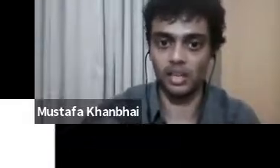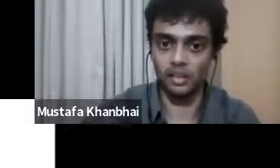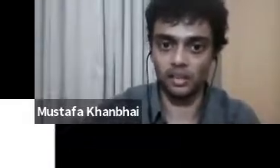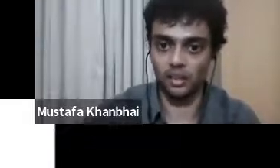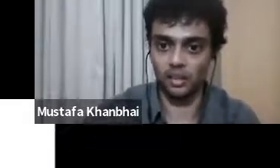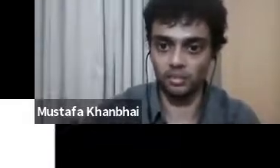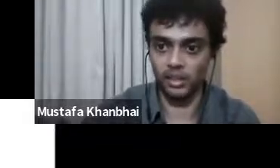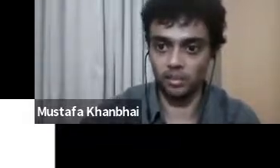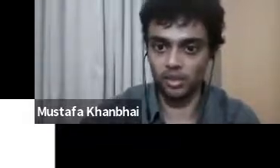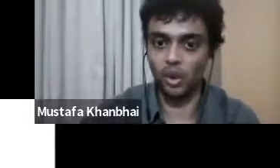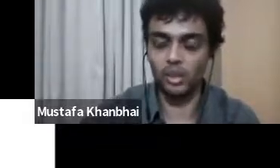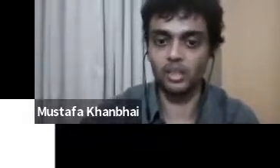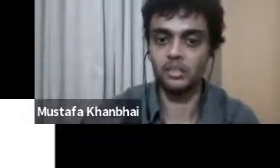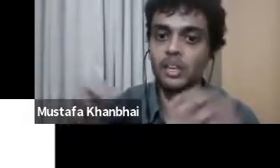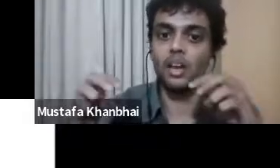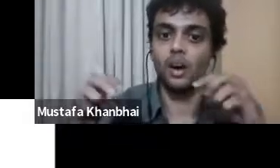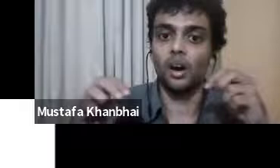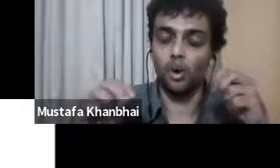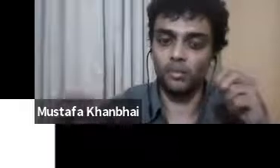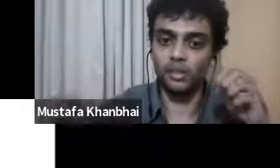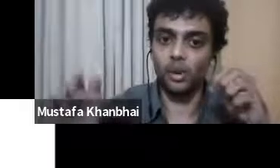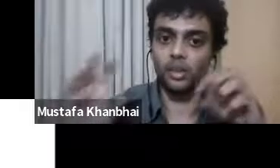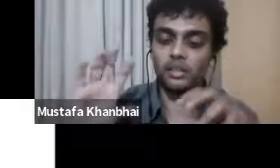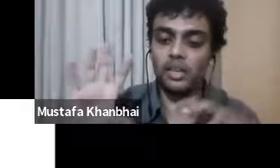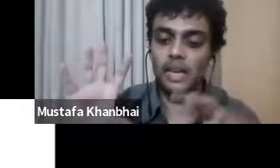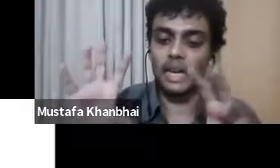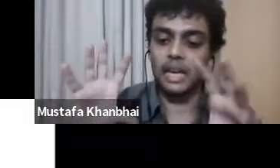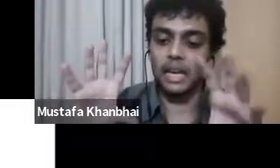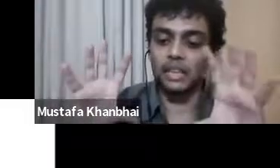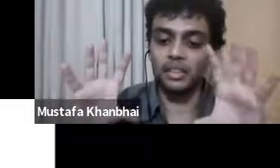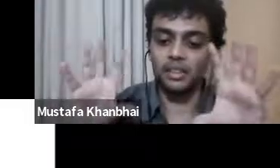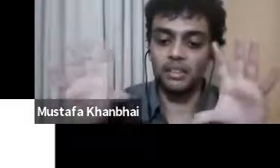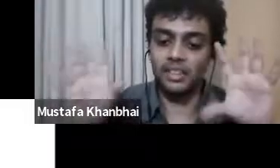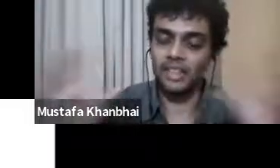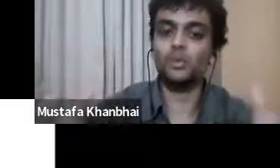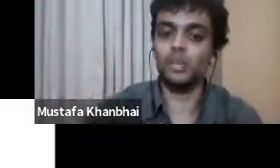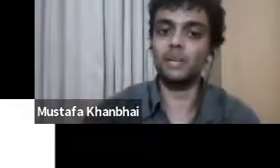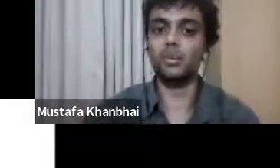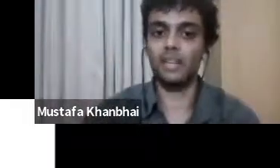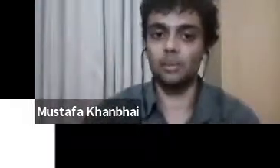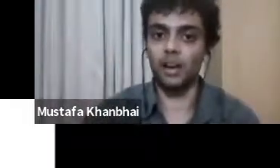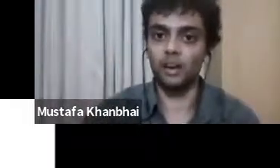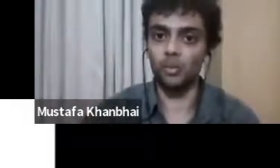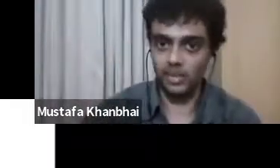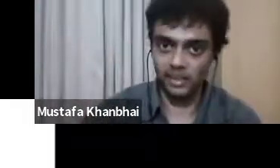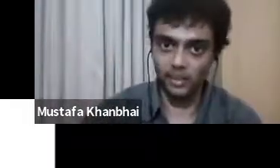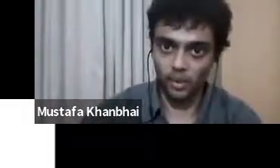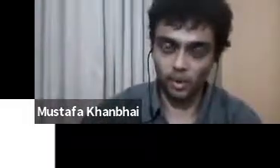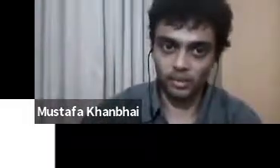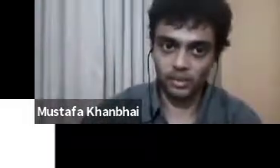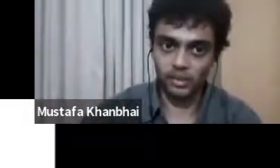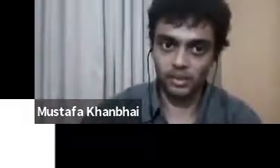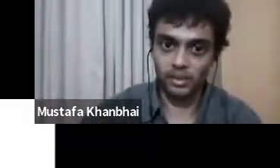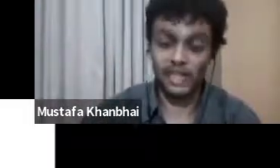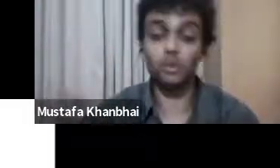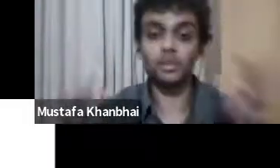especially in British colonies or French colonies, the thing you did with the camera was ethnic